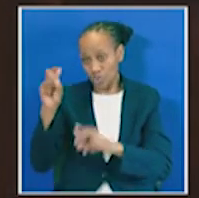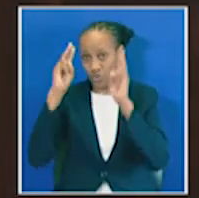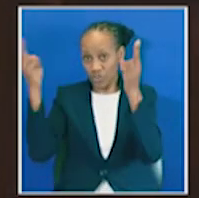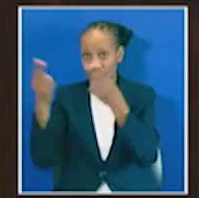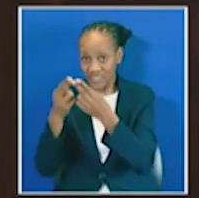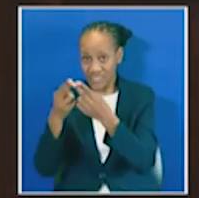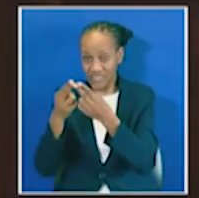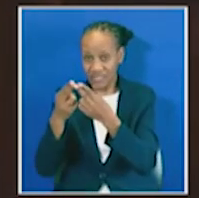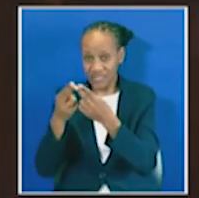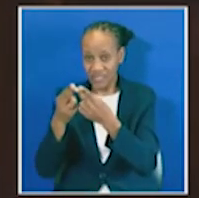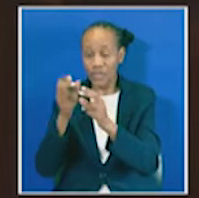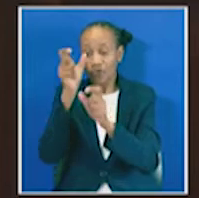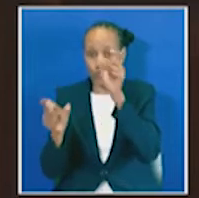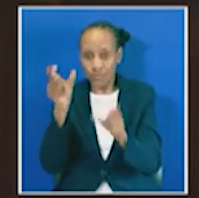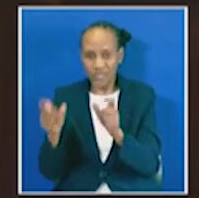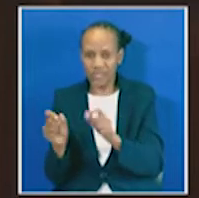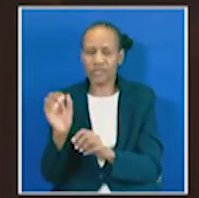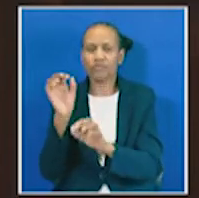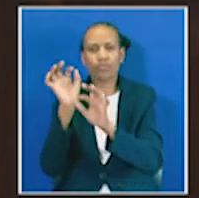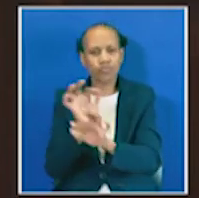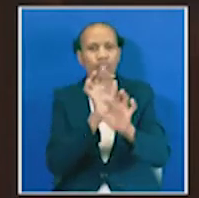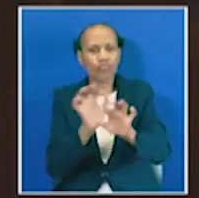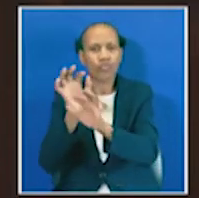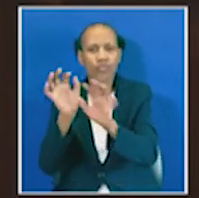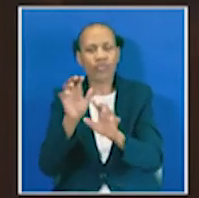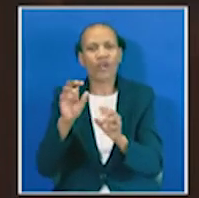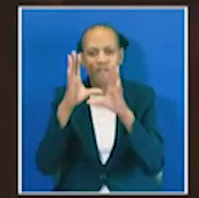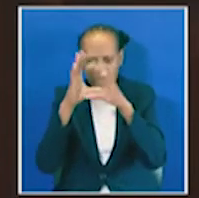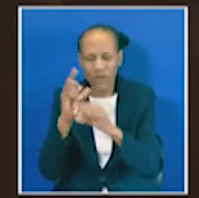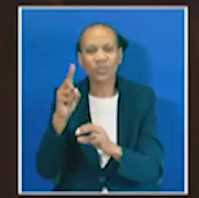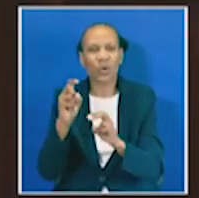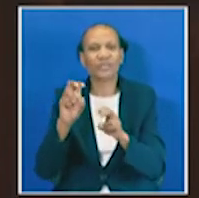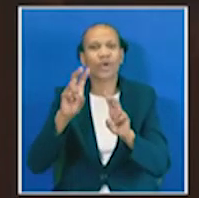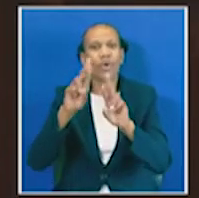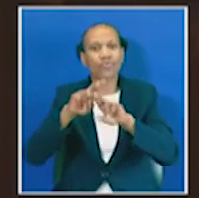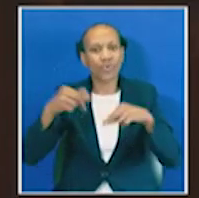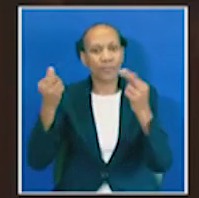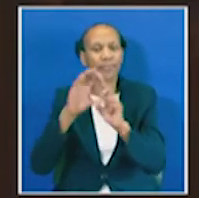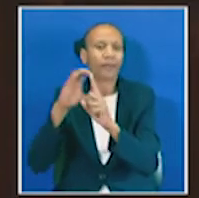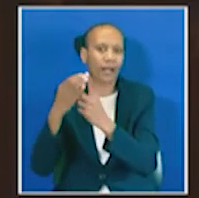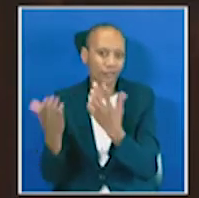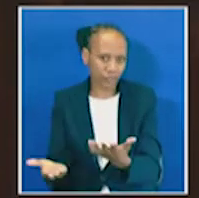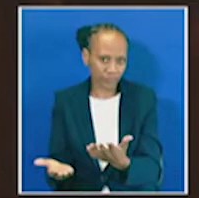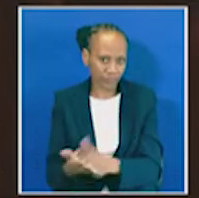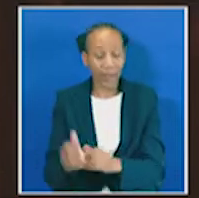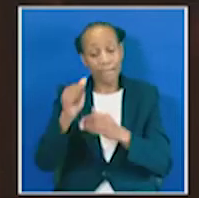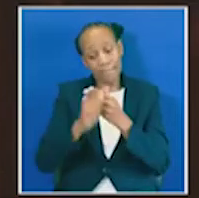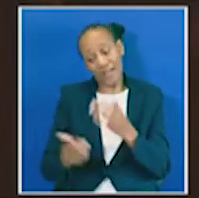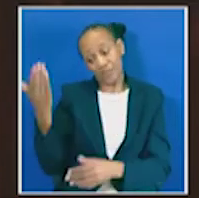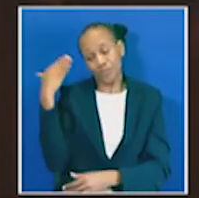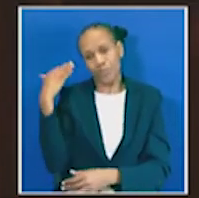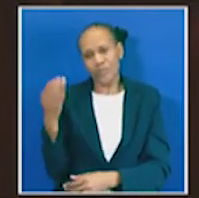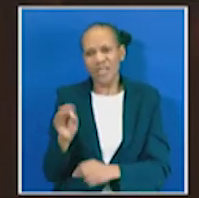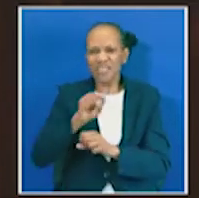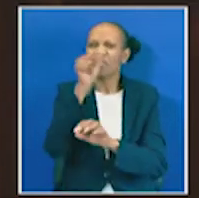ostensibly about a so-called rape culture on the campus. A few months ago, South Africa saw